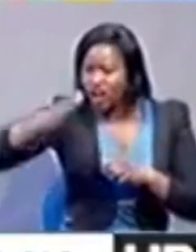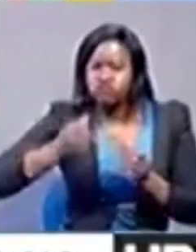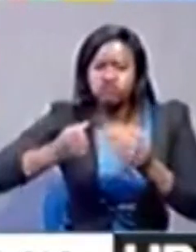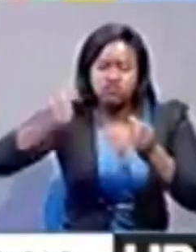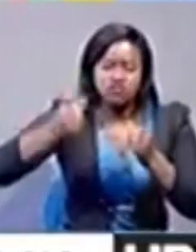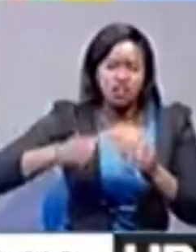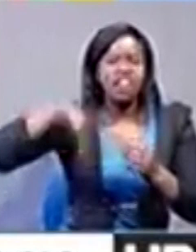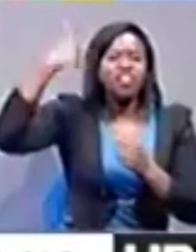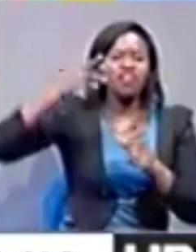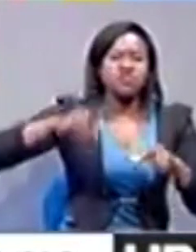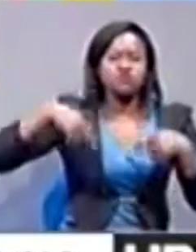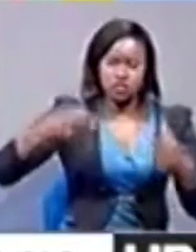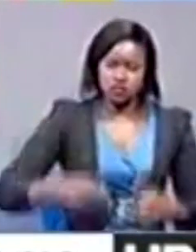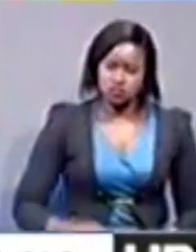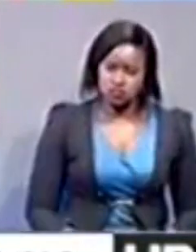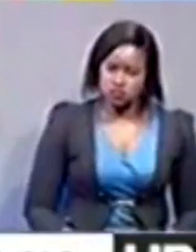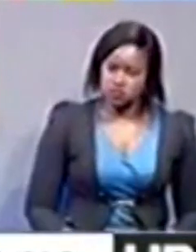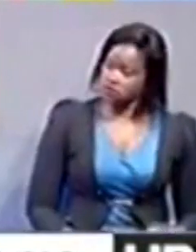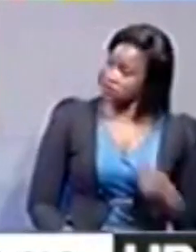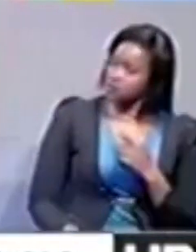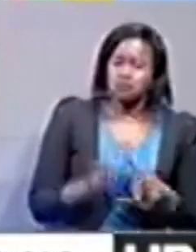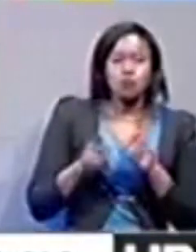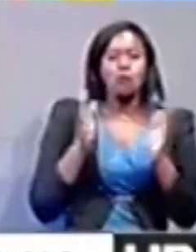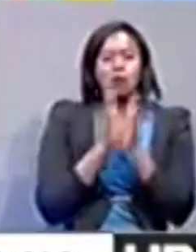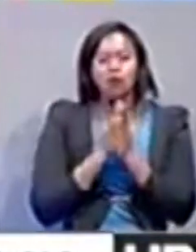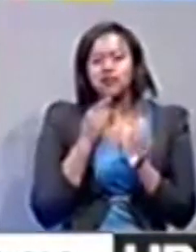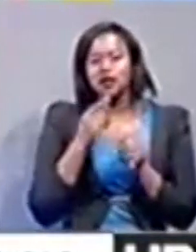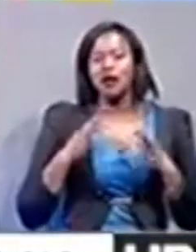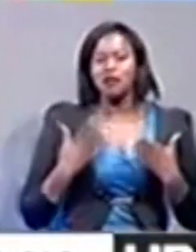The people here are clapping that they are very happy.